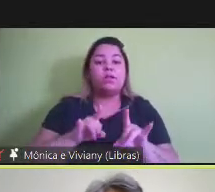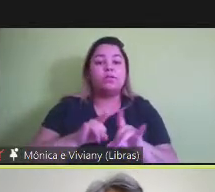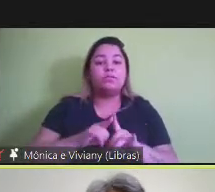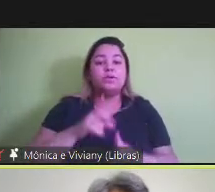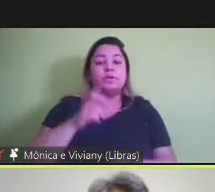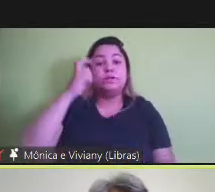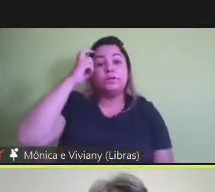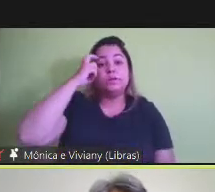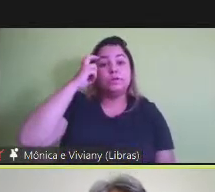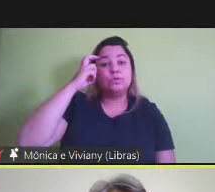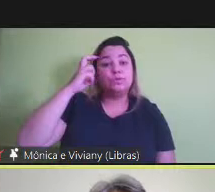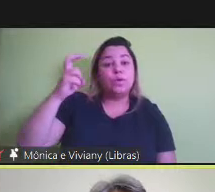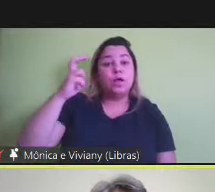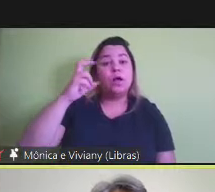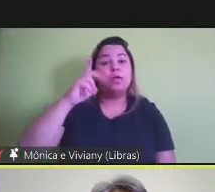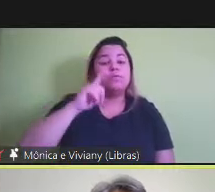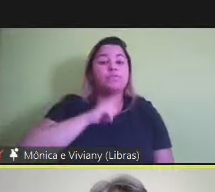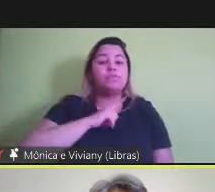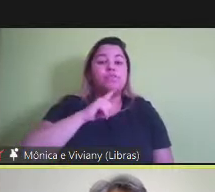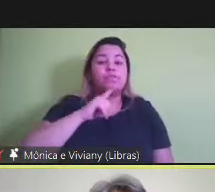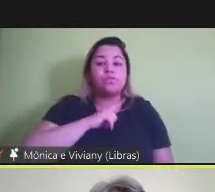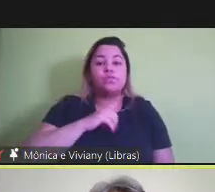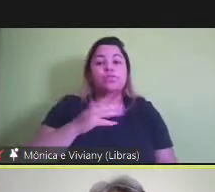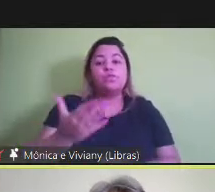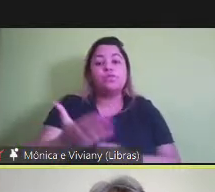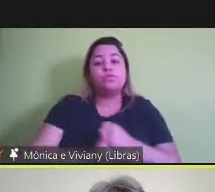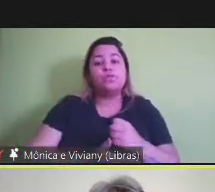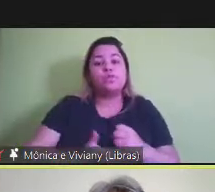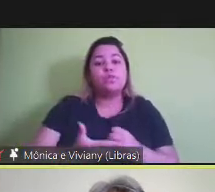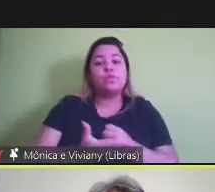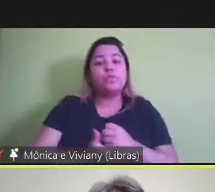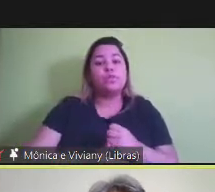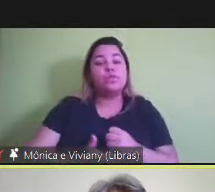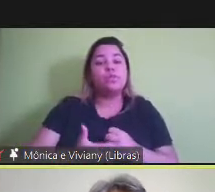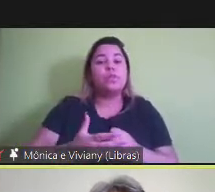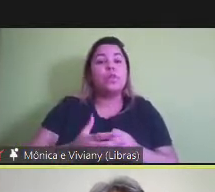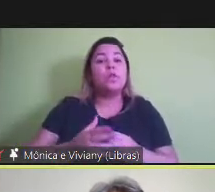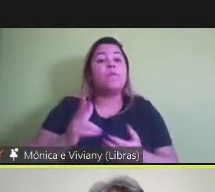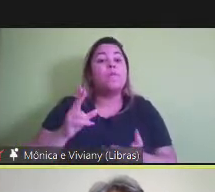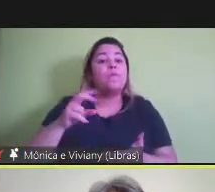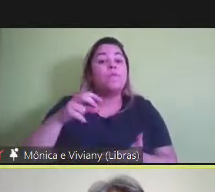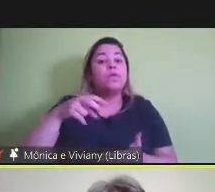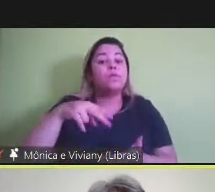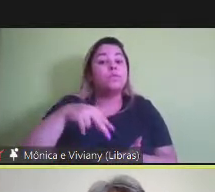middle, intermediate, or a more intellectual layer, we should have